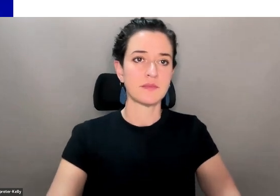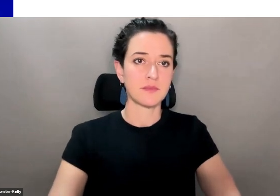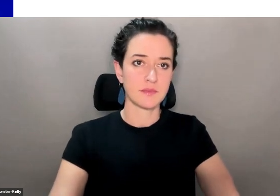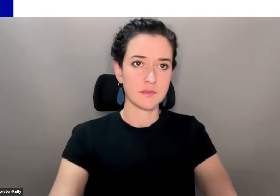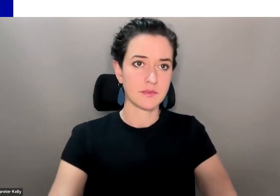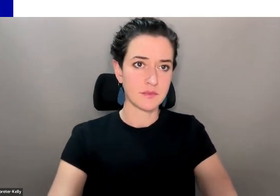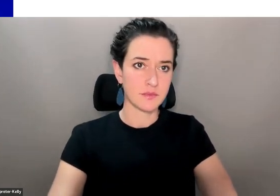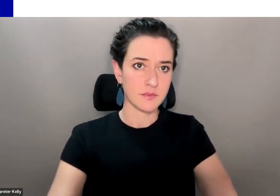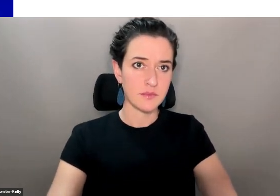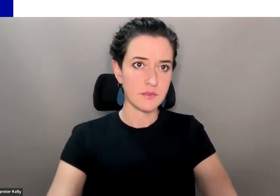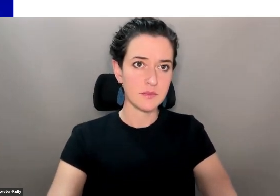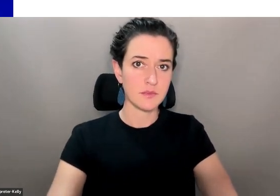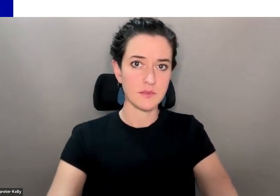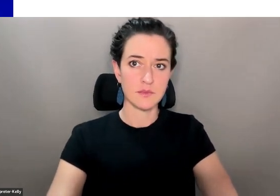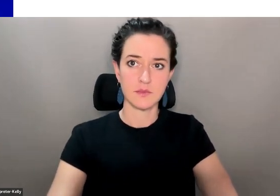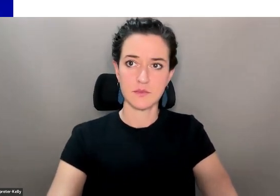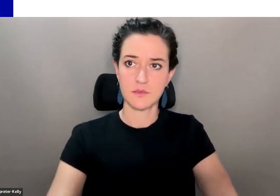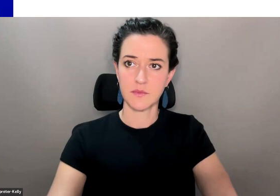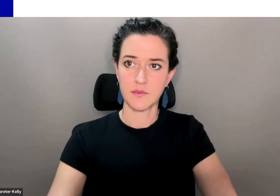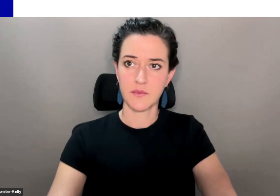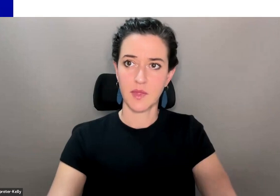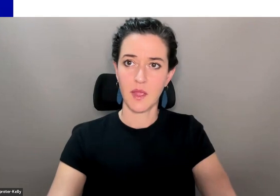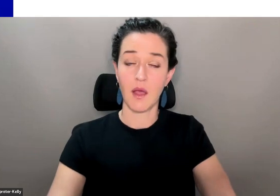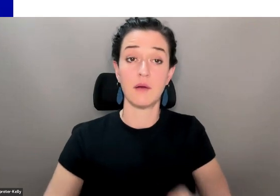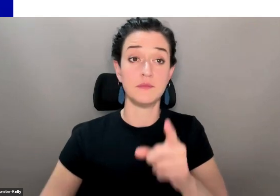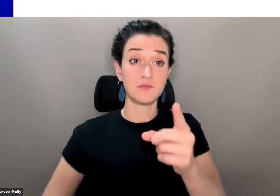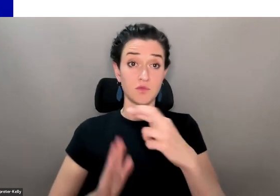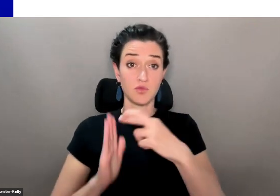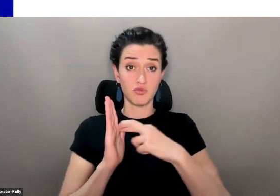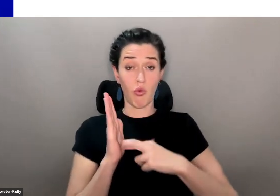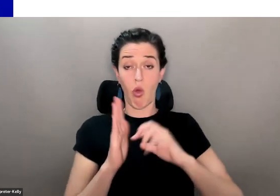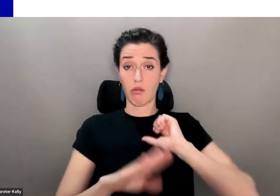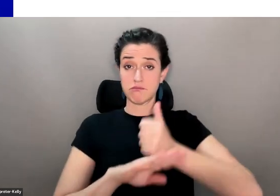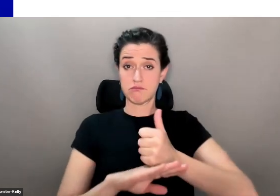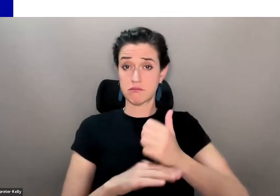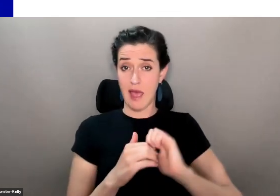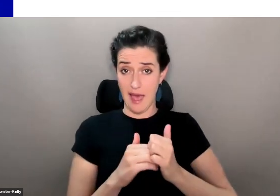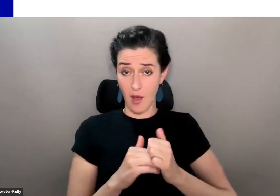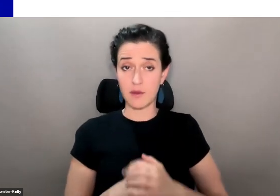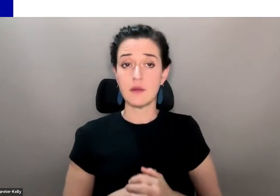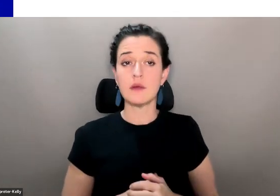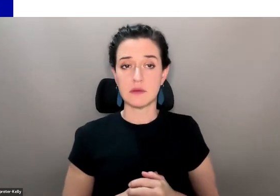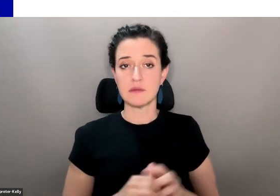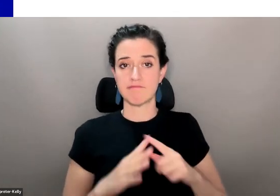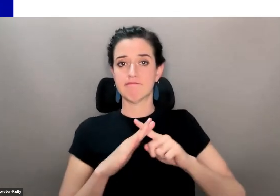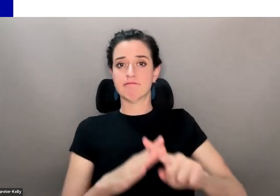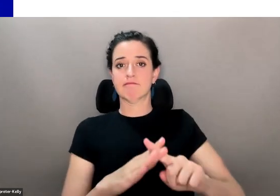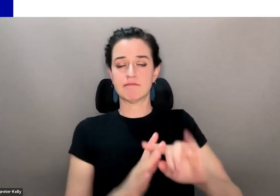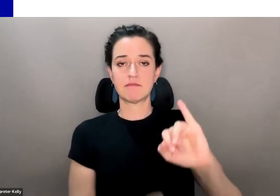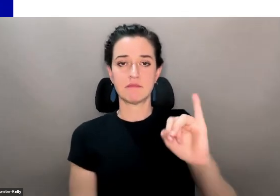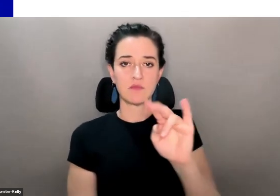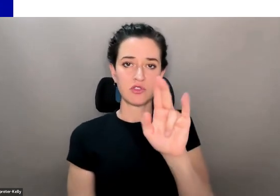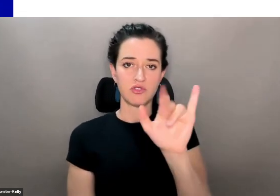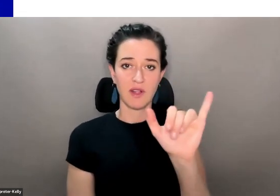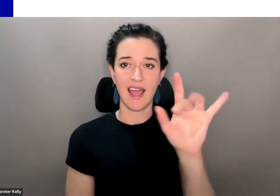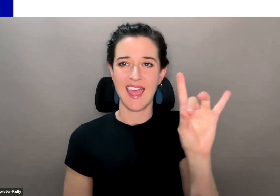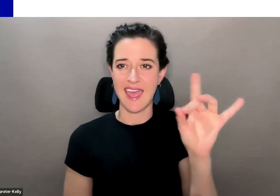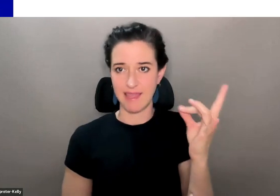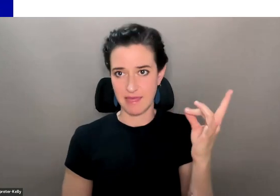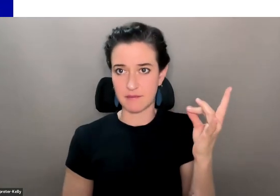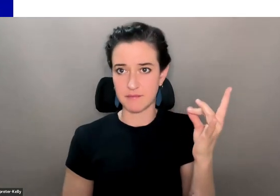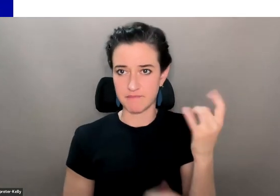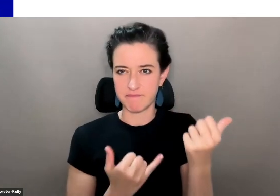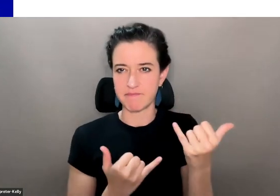So how will this rule be implemented? As I mentioned, it will go into effect on July 8th, 2024, except where there's